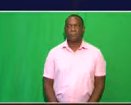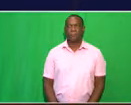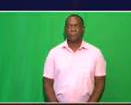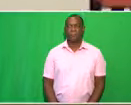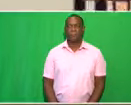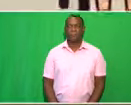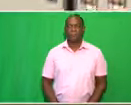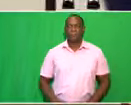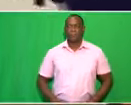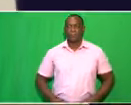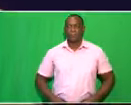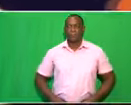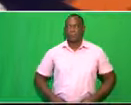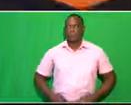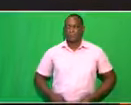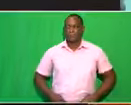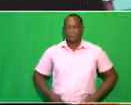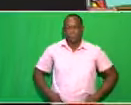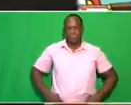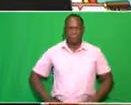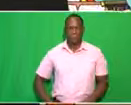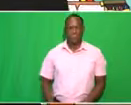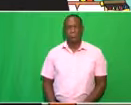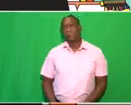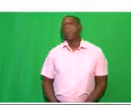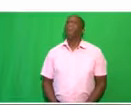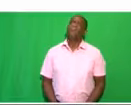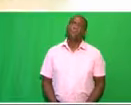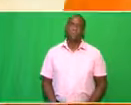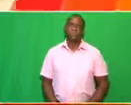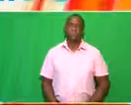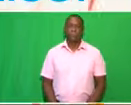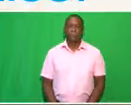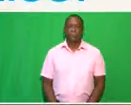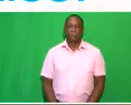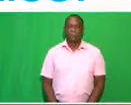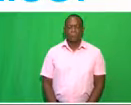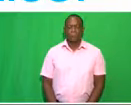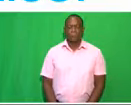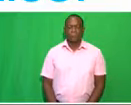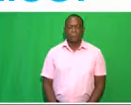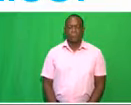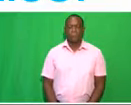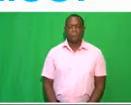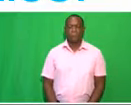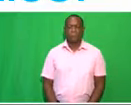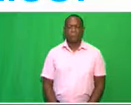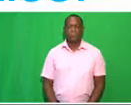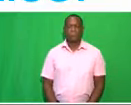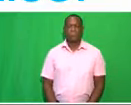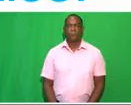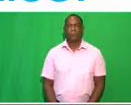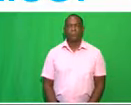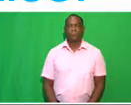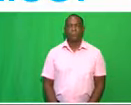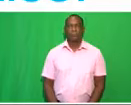options. The Ministry of Education is doing its part. Let's get our children back to school safely.